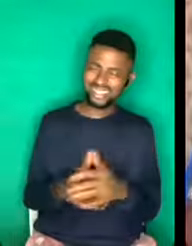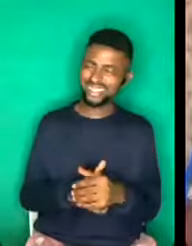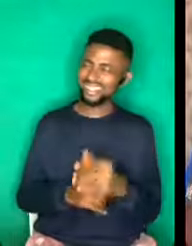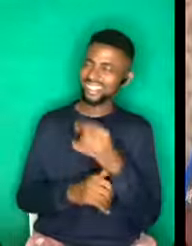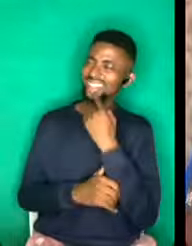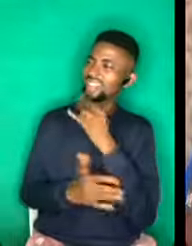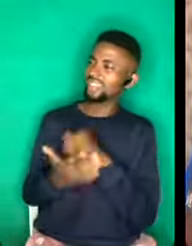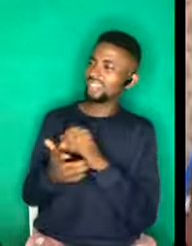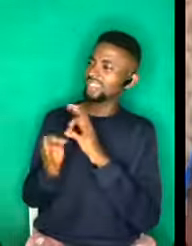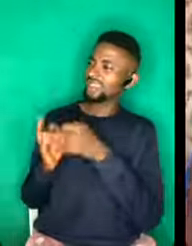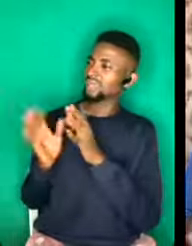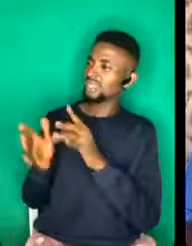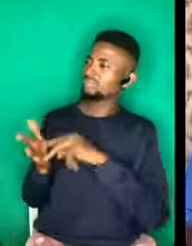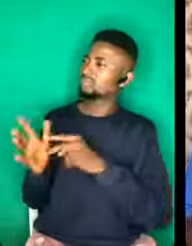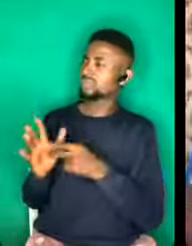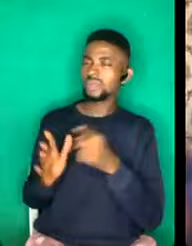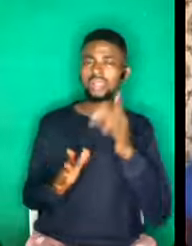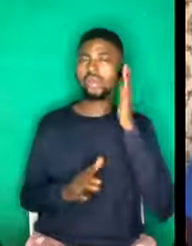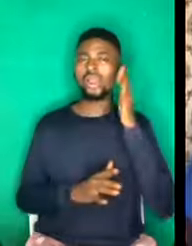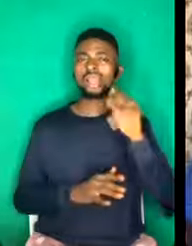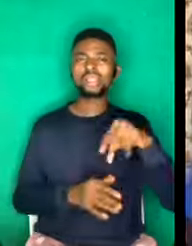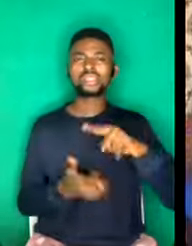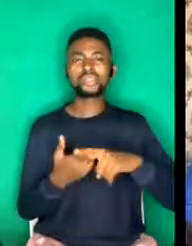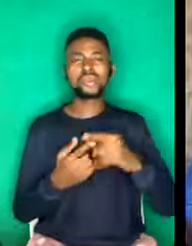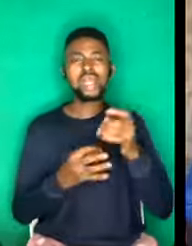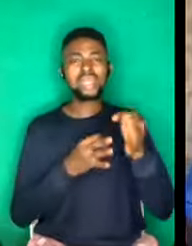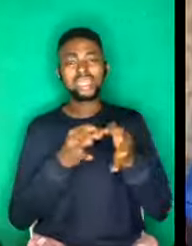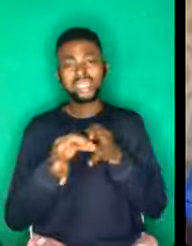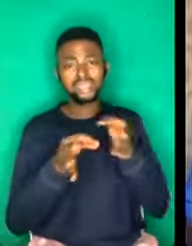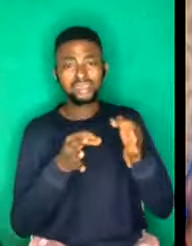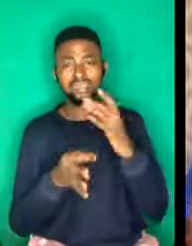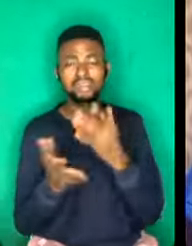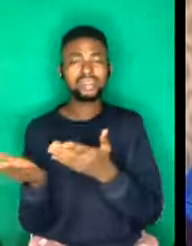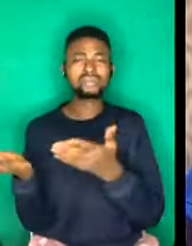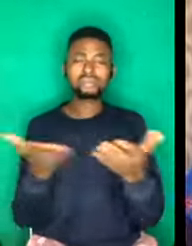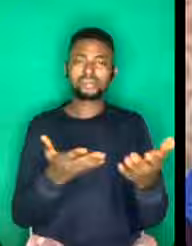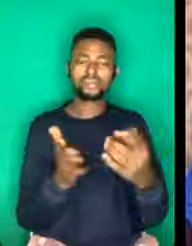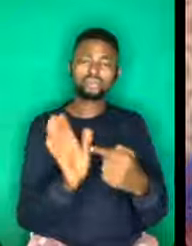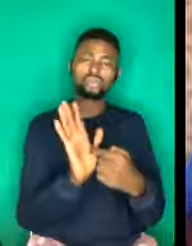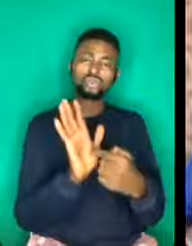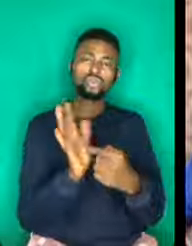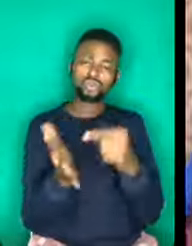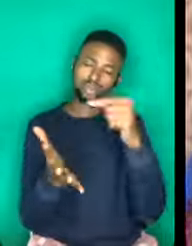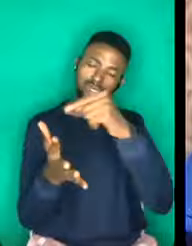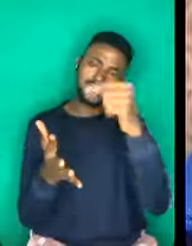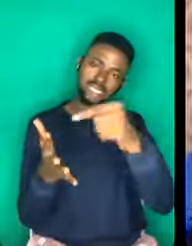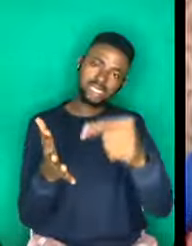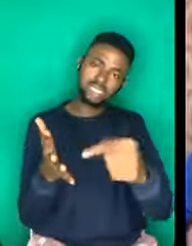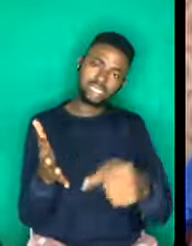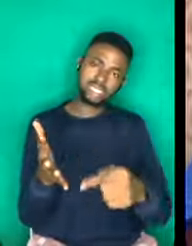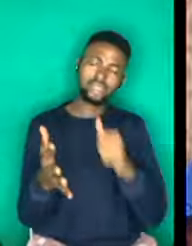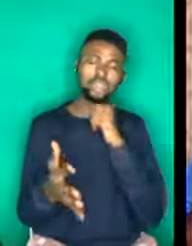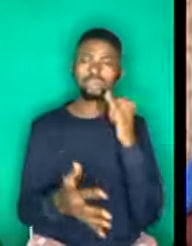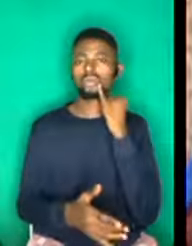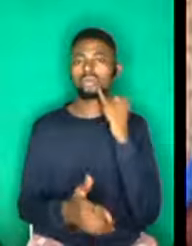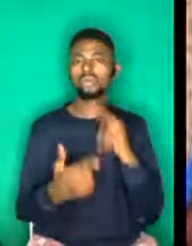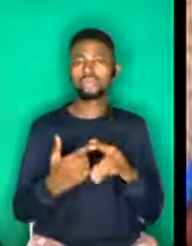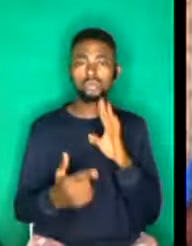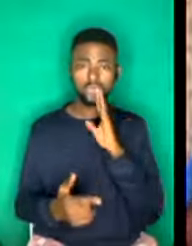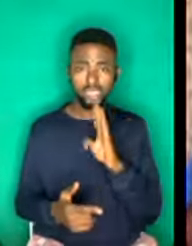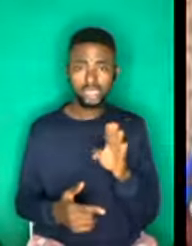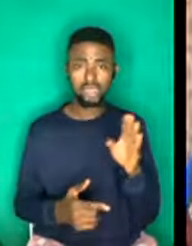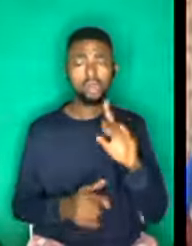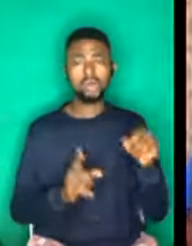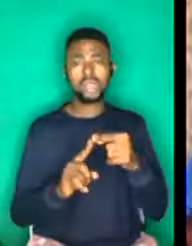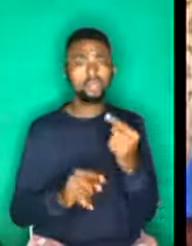I'll have to be explaining myself. I'll have to bring out my CV. Okay, be showing you this and this and this. No, it's not supposed to be. Immediately I tell you I'm a